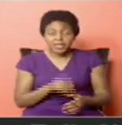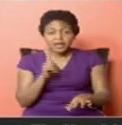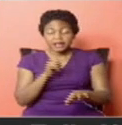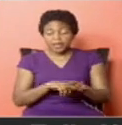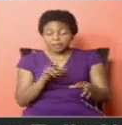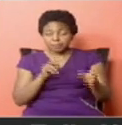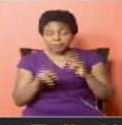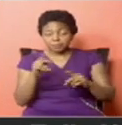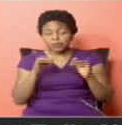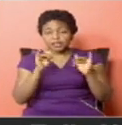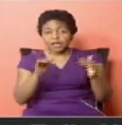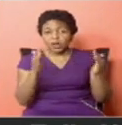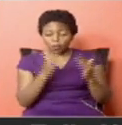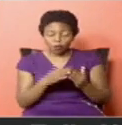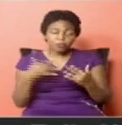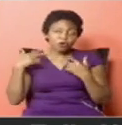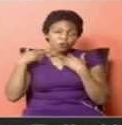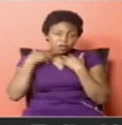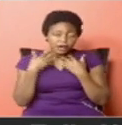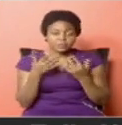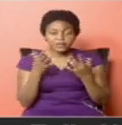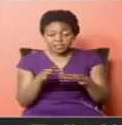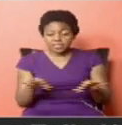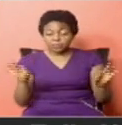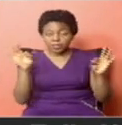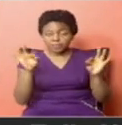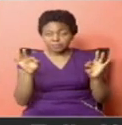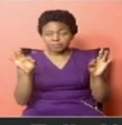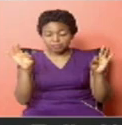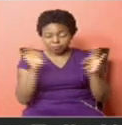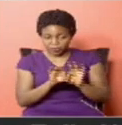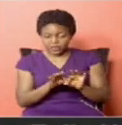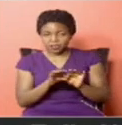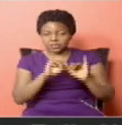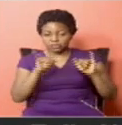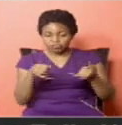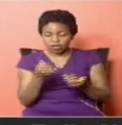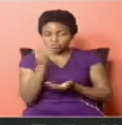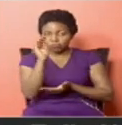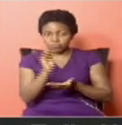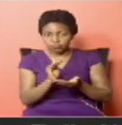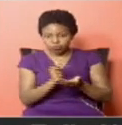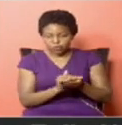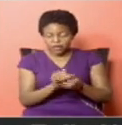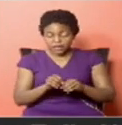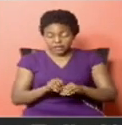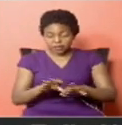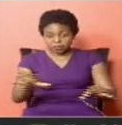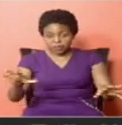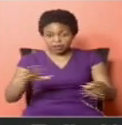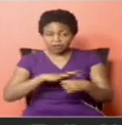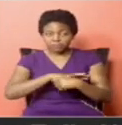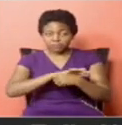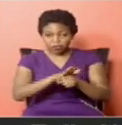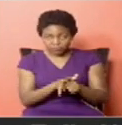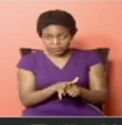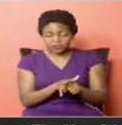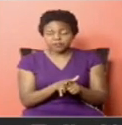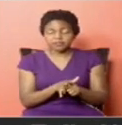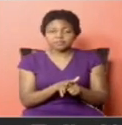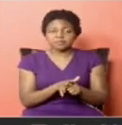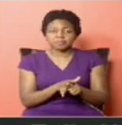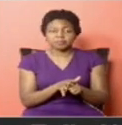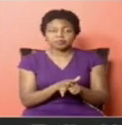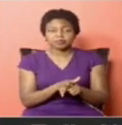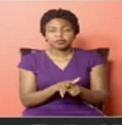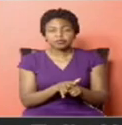lockdown measures were important for curbing the spread of the deadly COVID-19 pandemic,